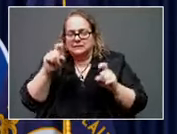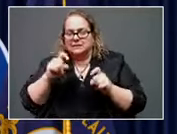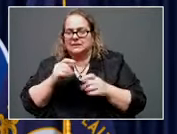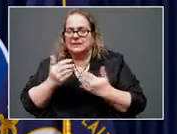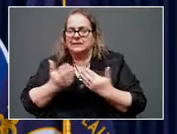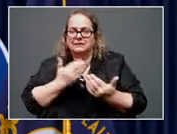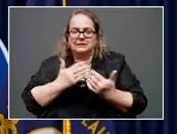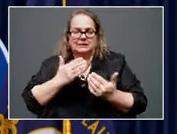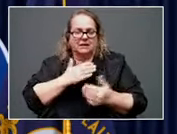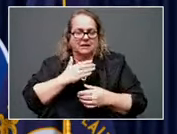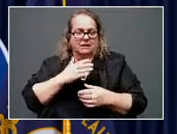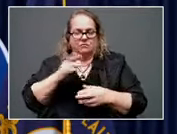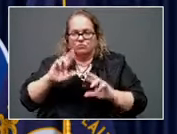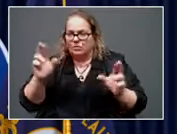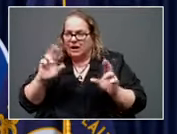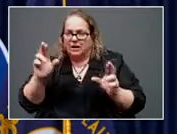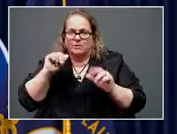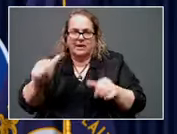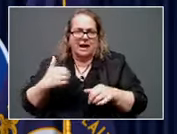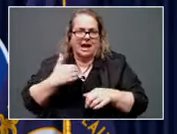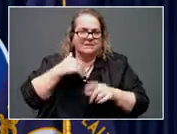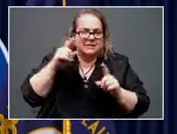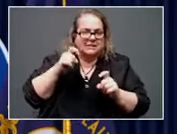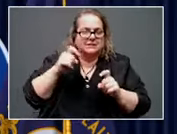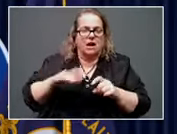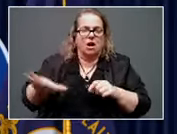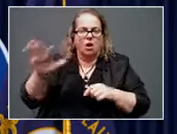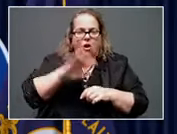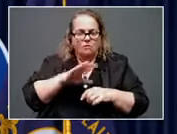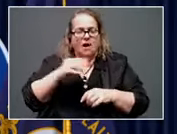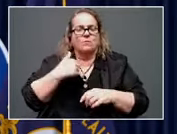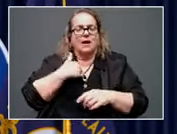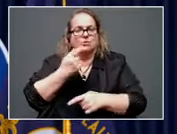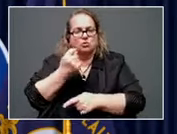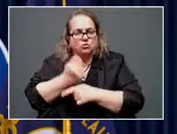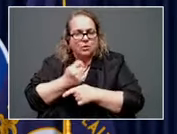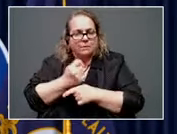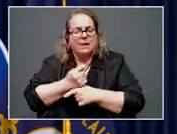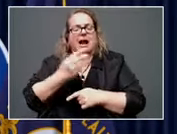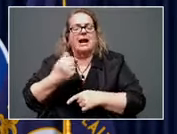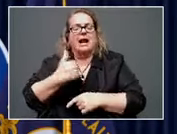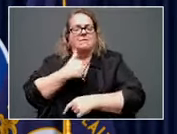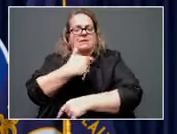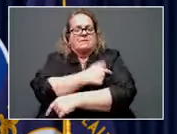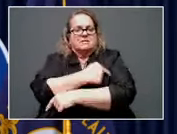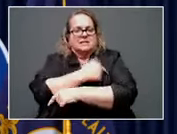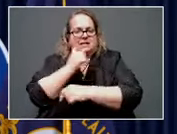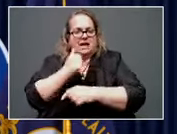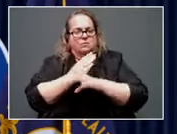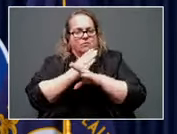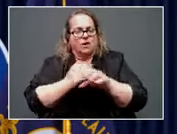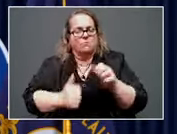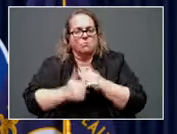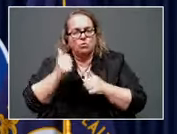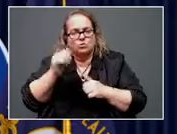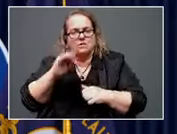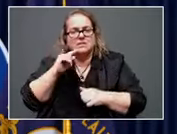state. We have treatments, and we also have vaccines that can prevent most all the serious harms of the virus at this point in